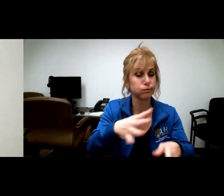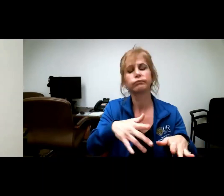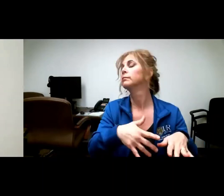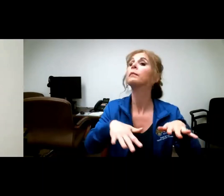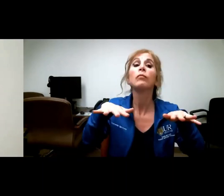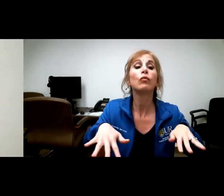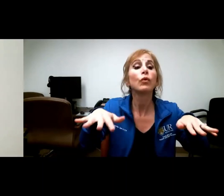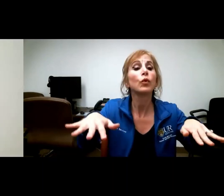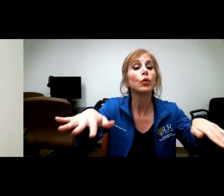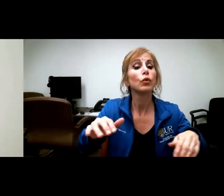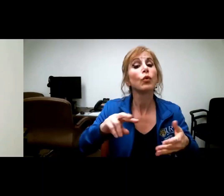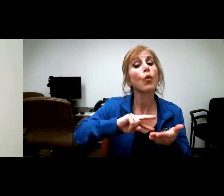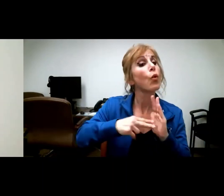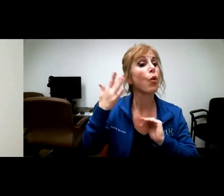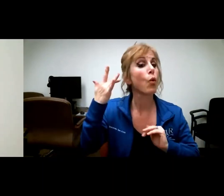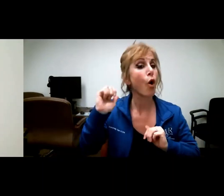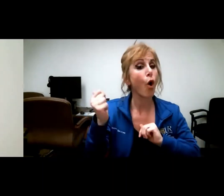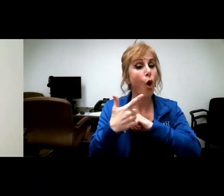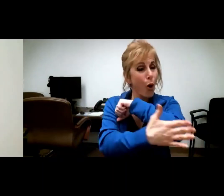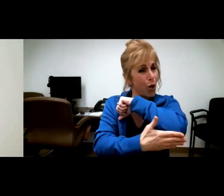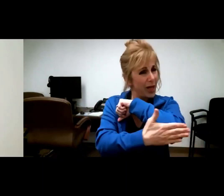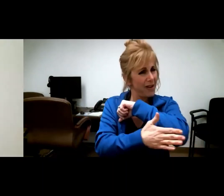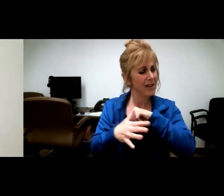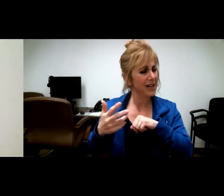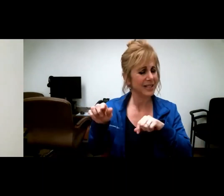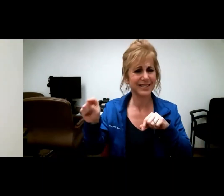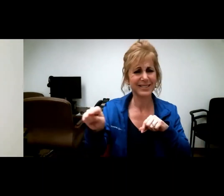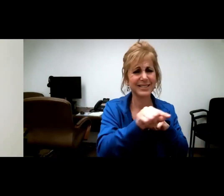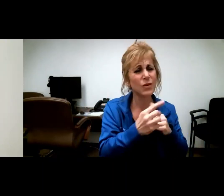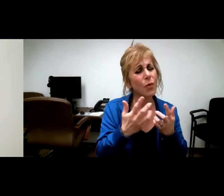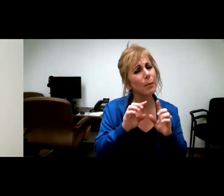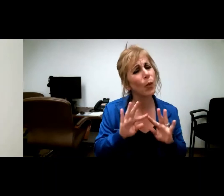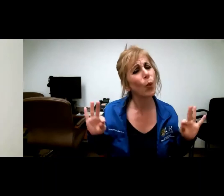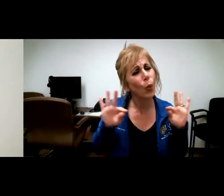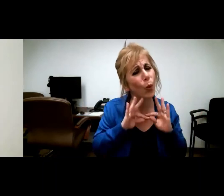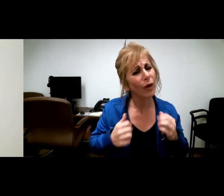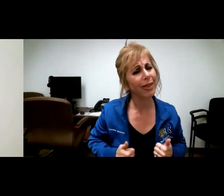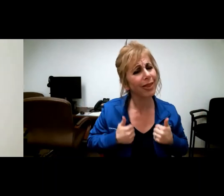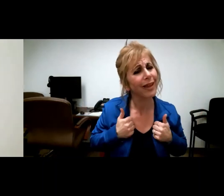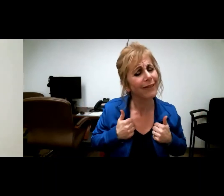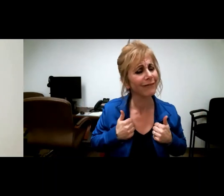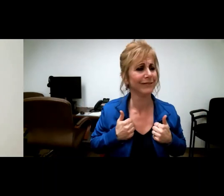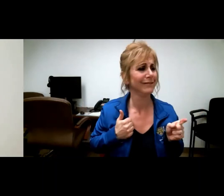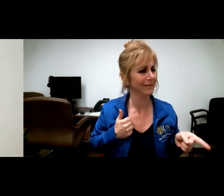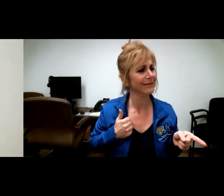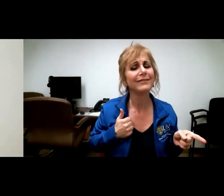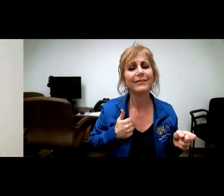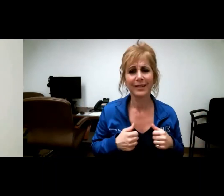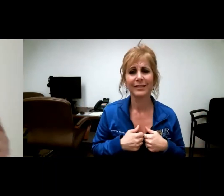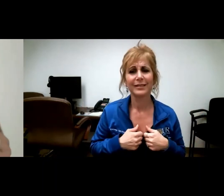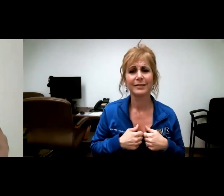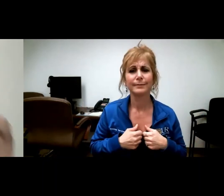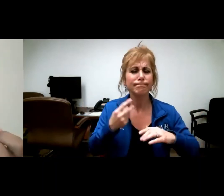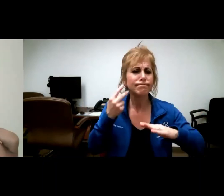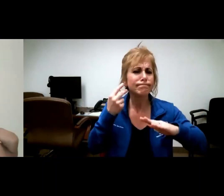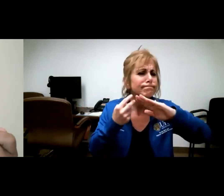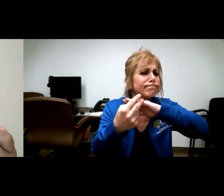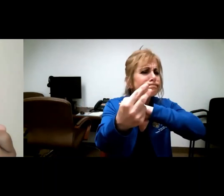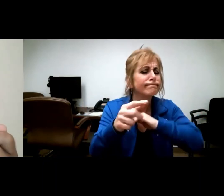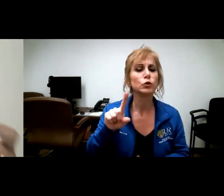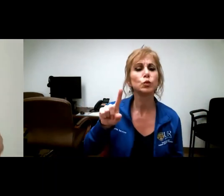zip codes are worthwhile living in. And our hope is that in 2025, when we examine zip codes